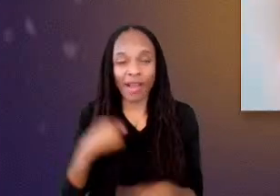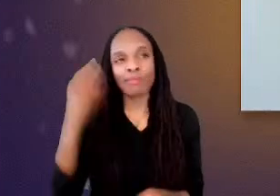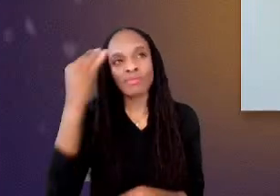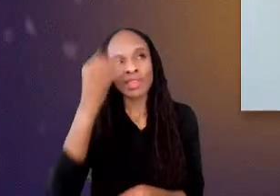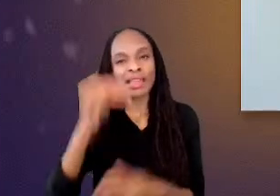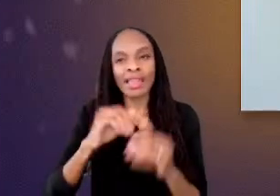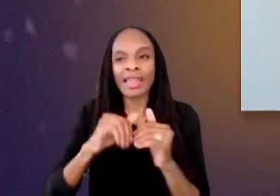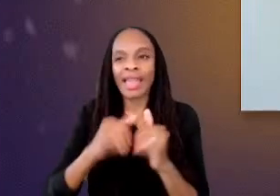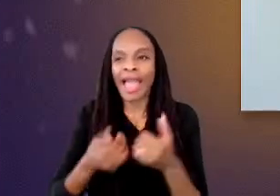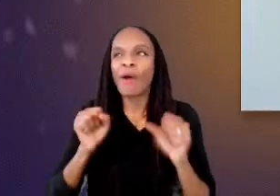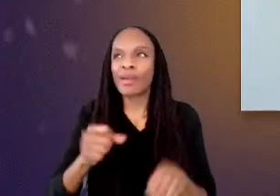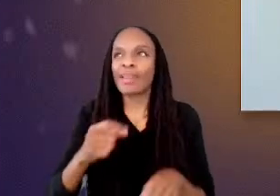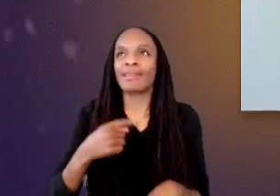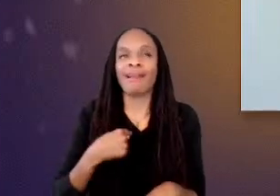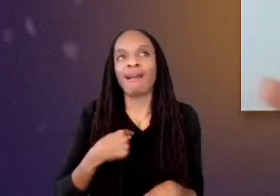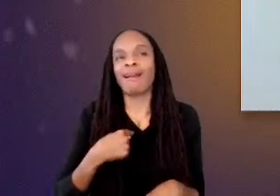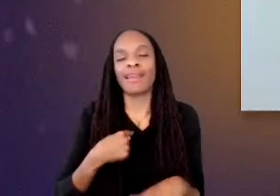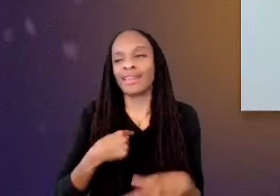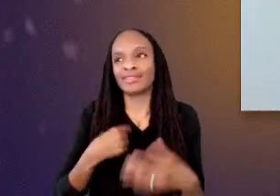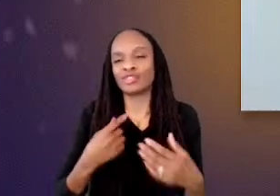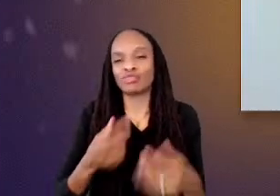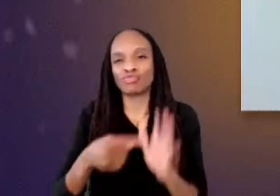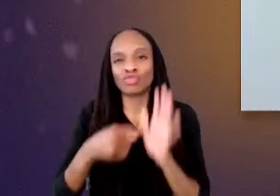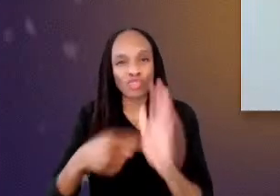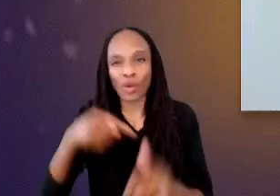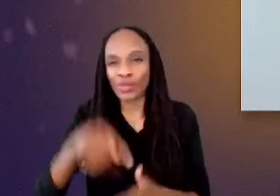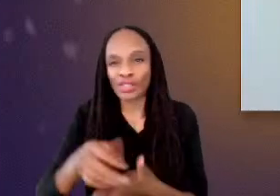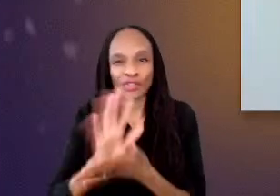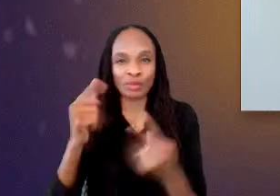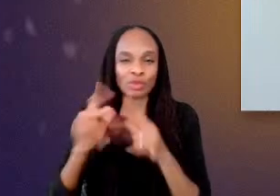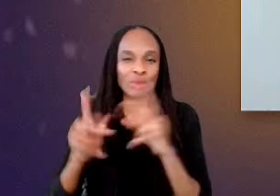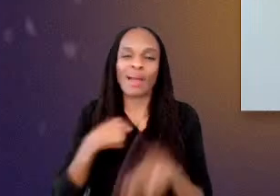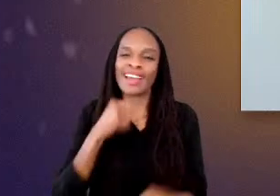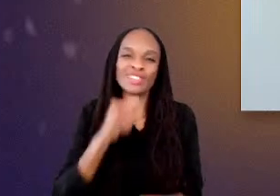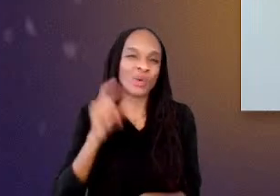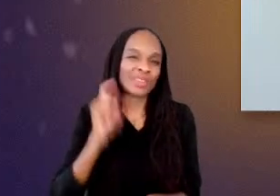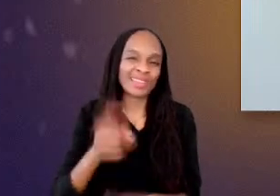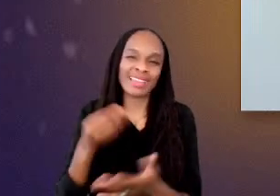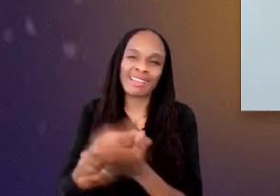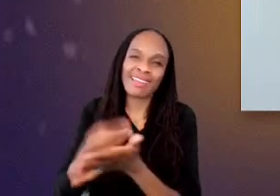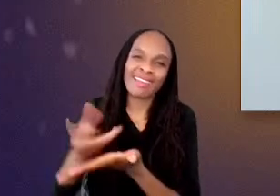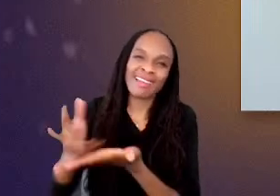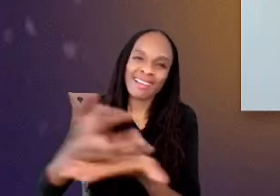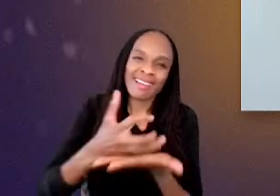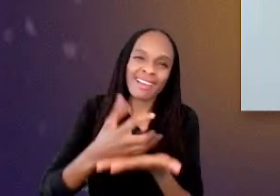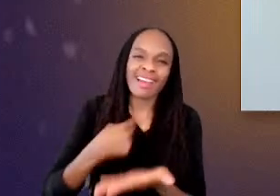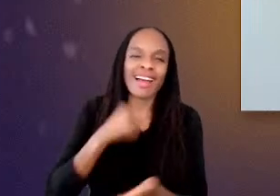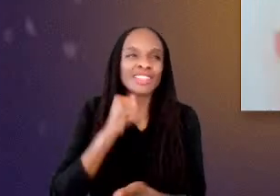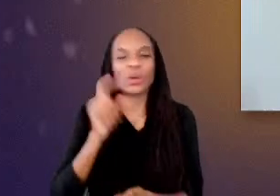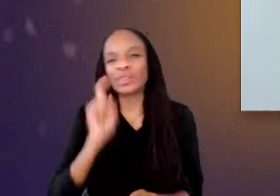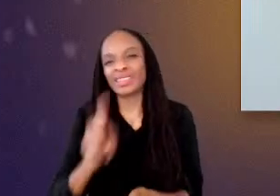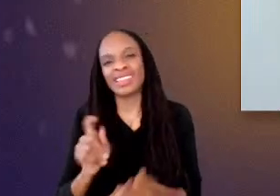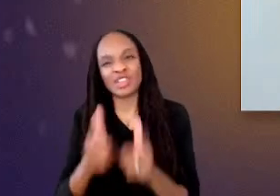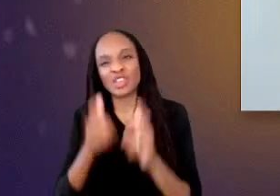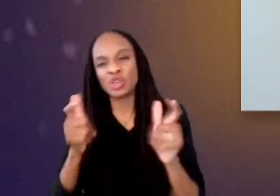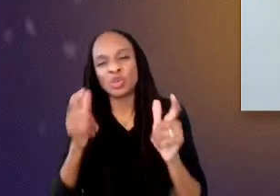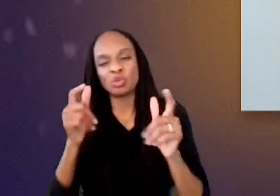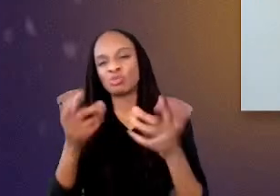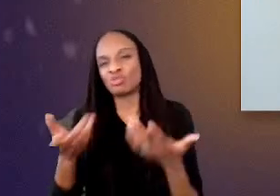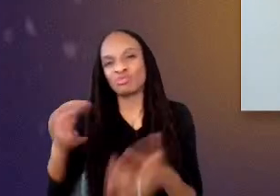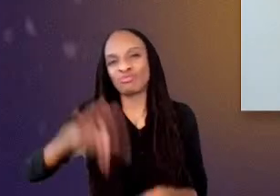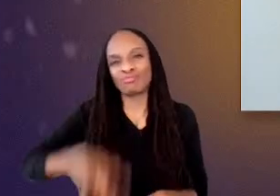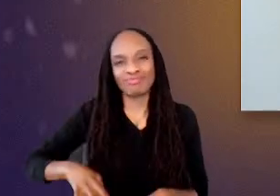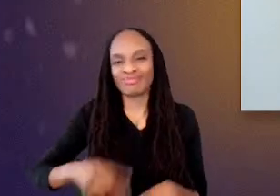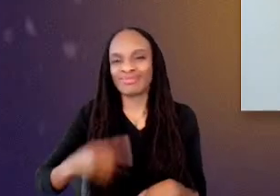how can I just get this film to people? I don't need to make money off of it. I don't need to, you know, get some big return on investment. I just want people to see it and